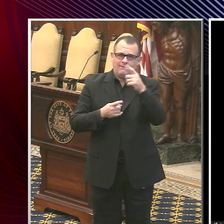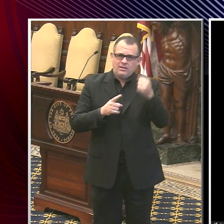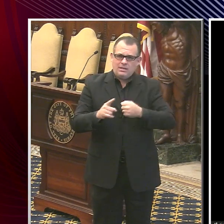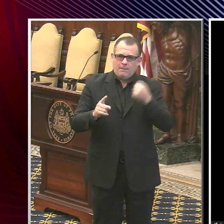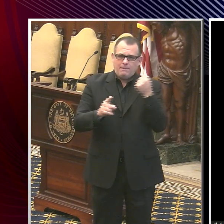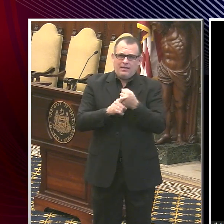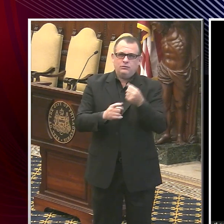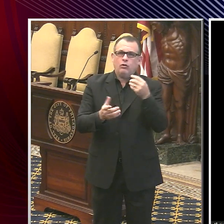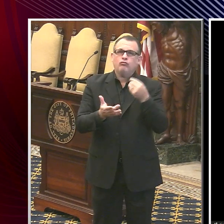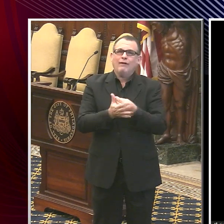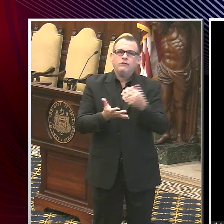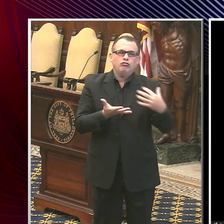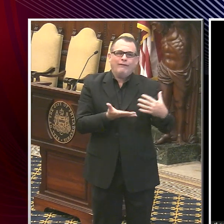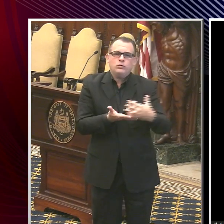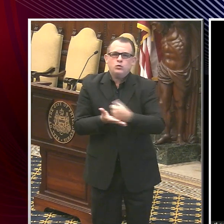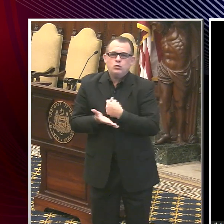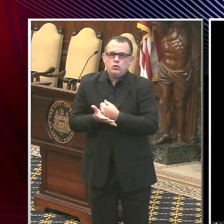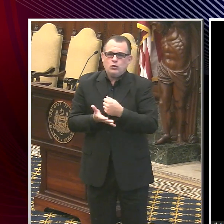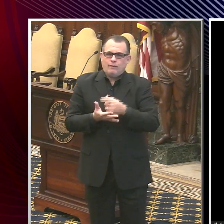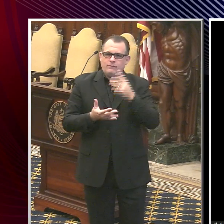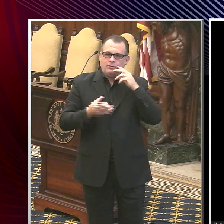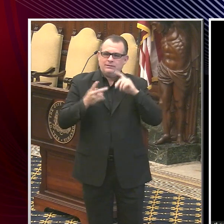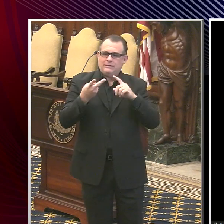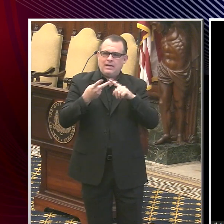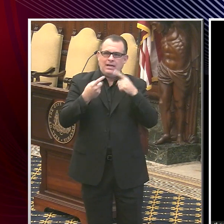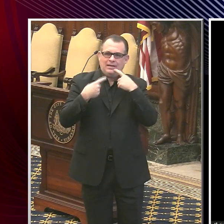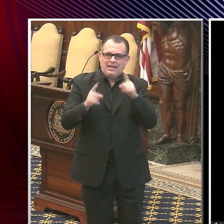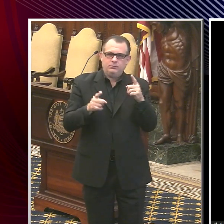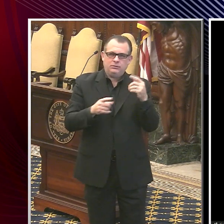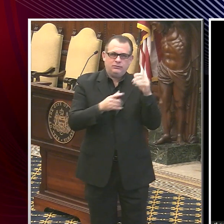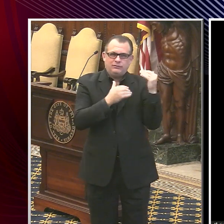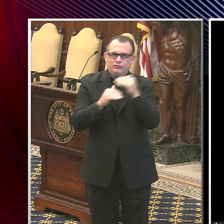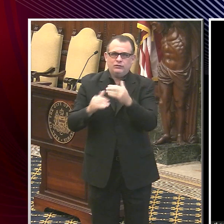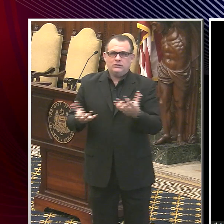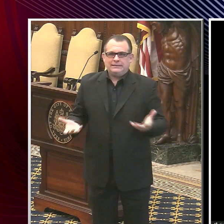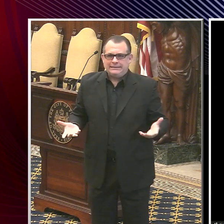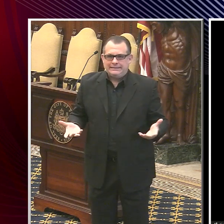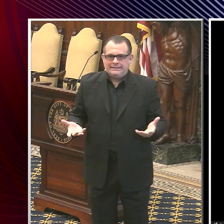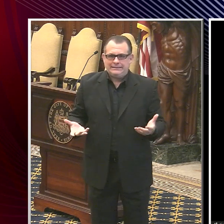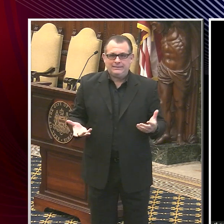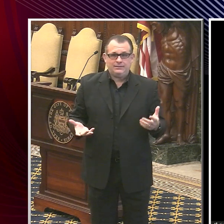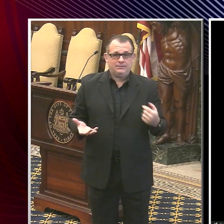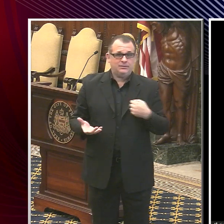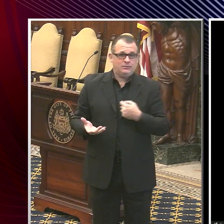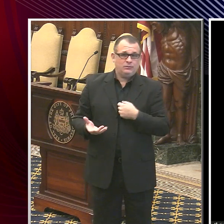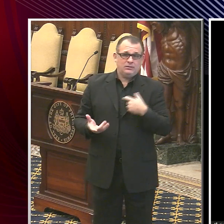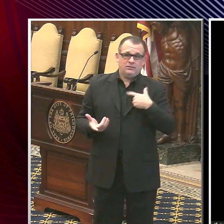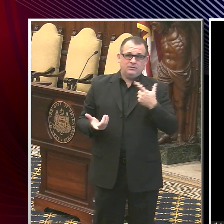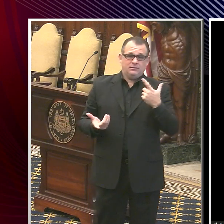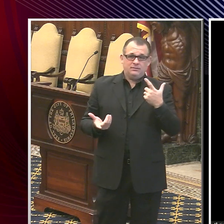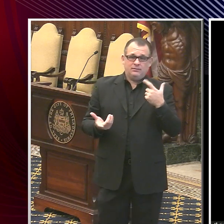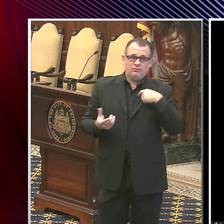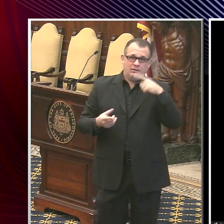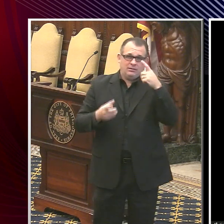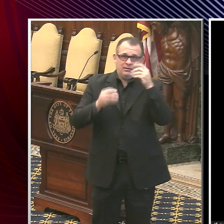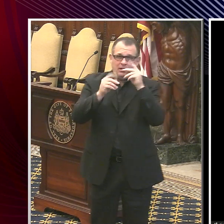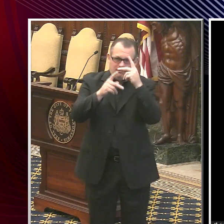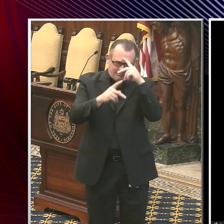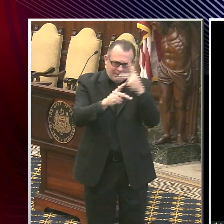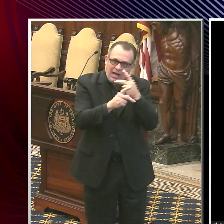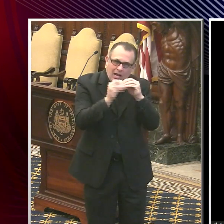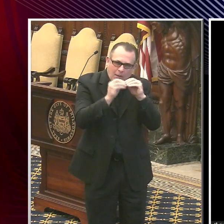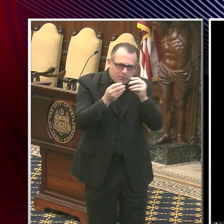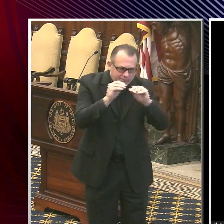specific estimate of that, but we probably could do a napkin, calculation. I don't know if Rob's